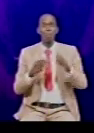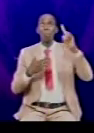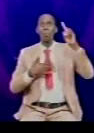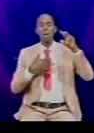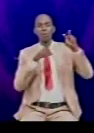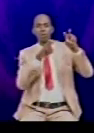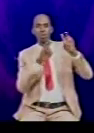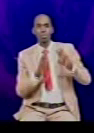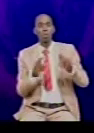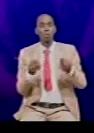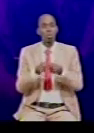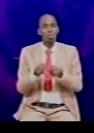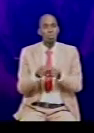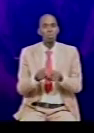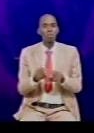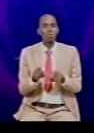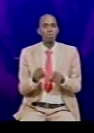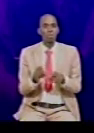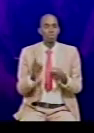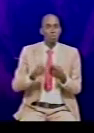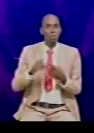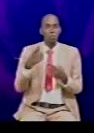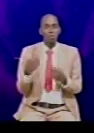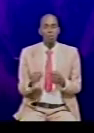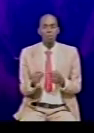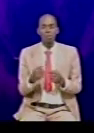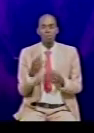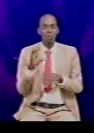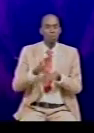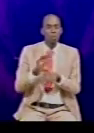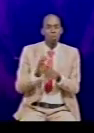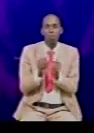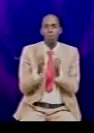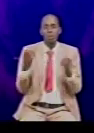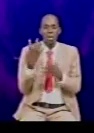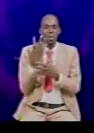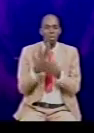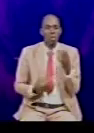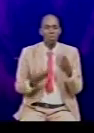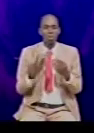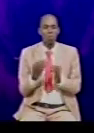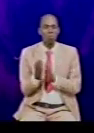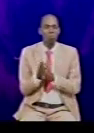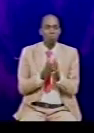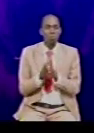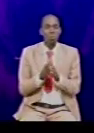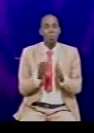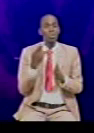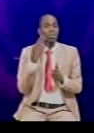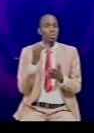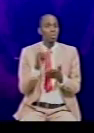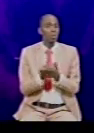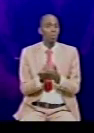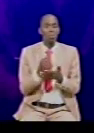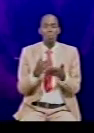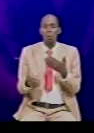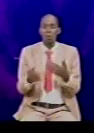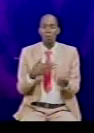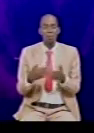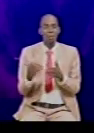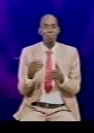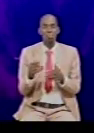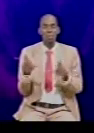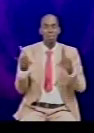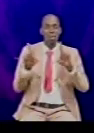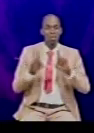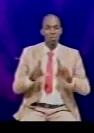the lukewarm church, that is Laodicean church. So which means that whichever state we are